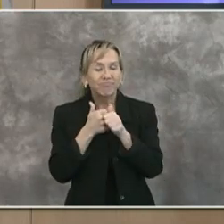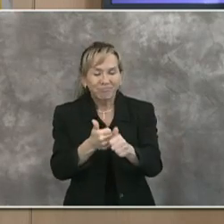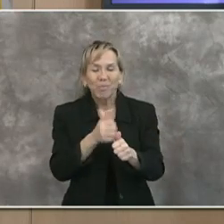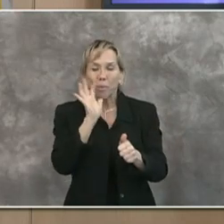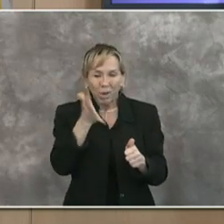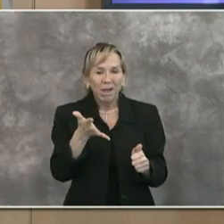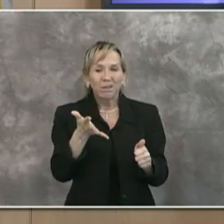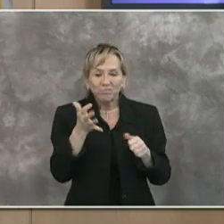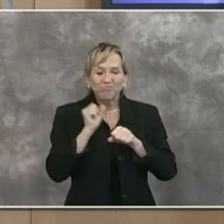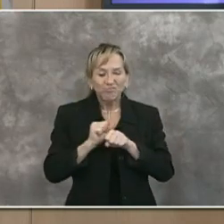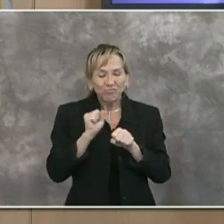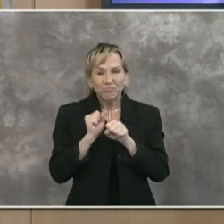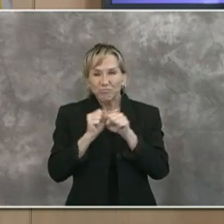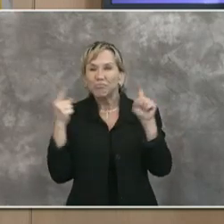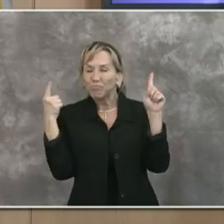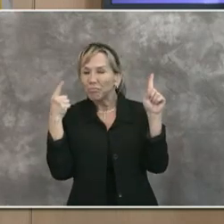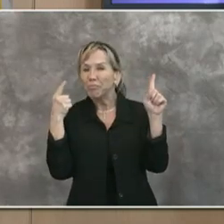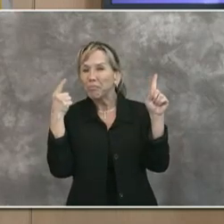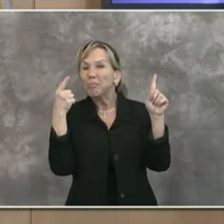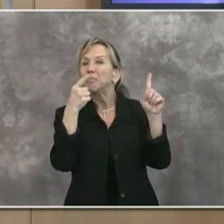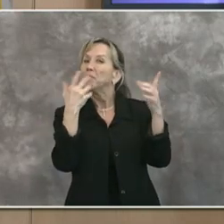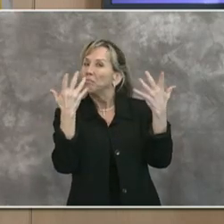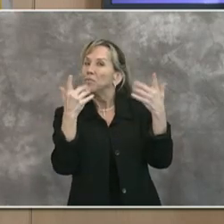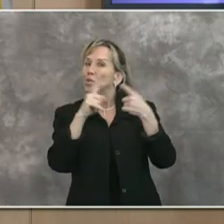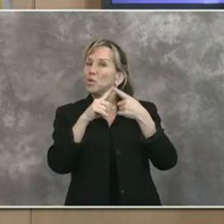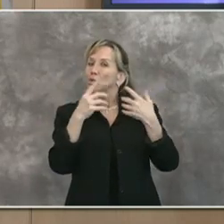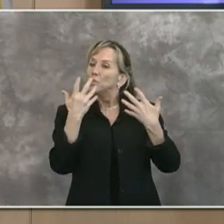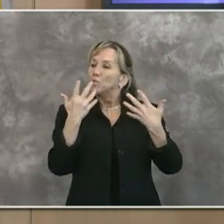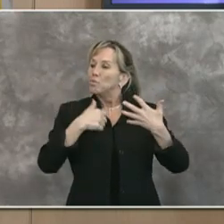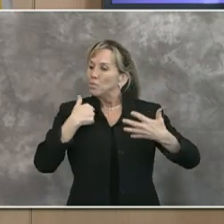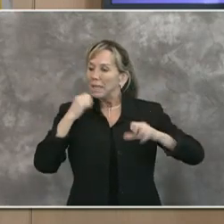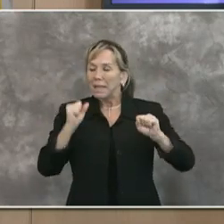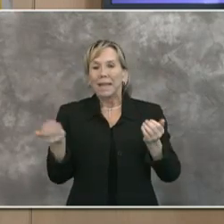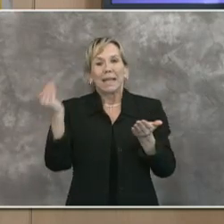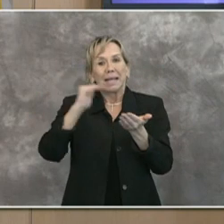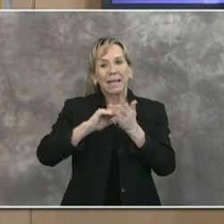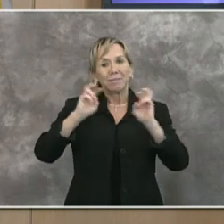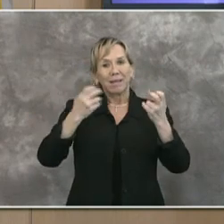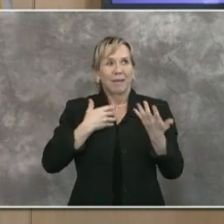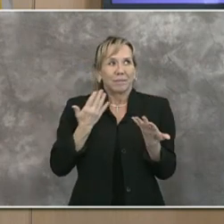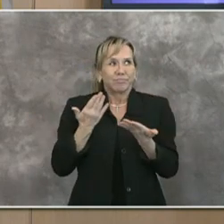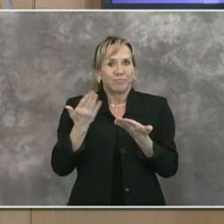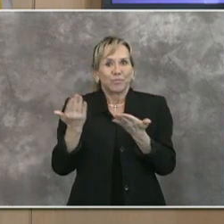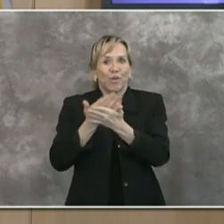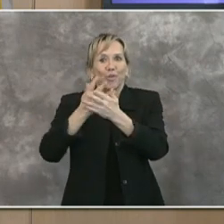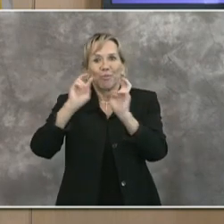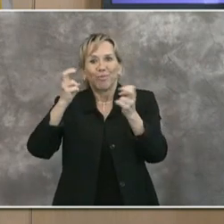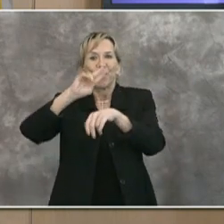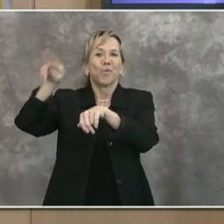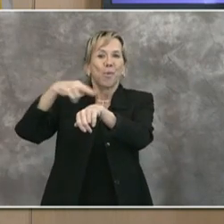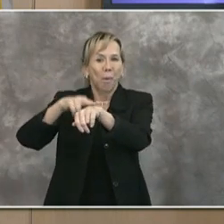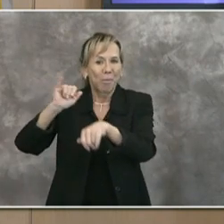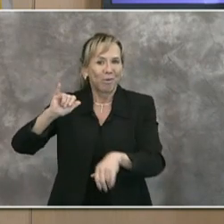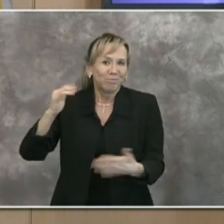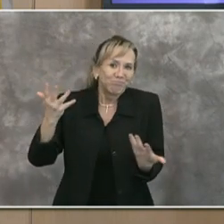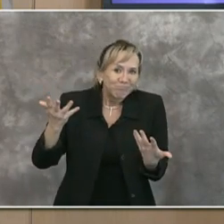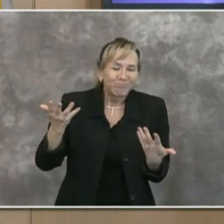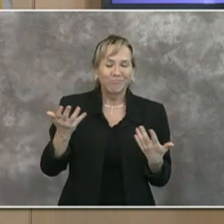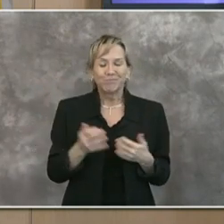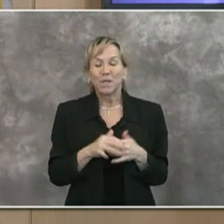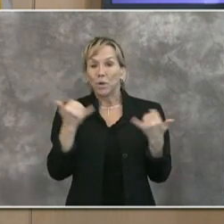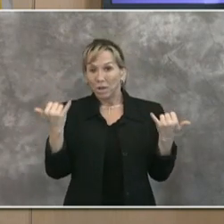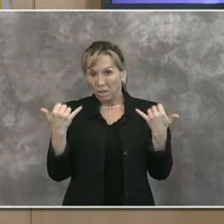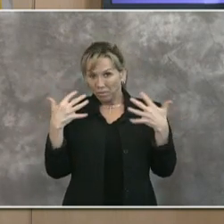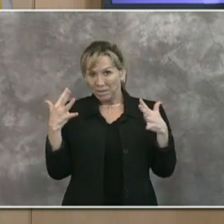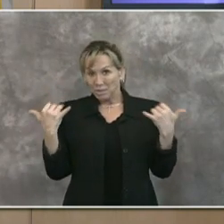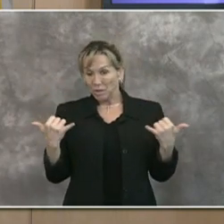continue to work to hopefully get us back to a new normal of some type. So that's it for today. We'll look